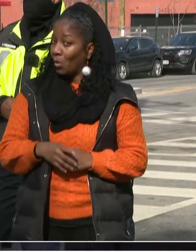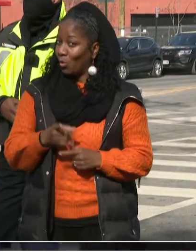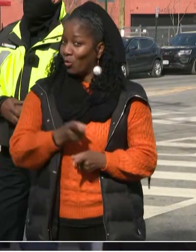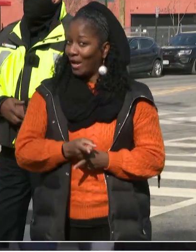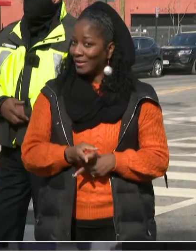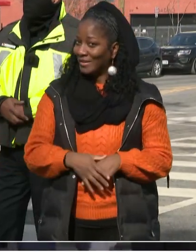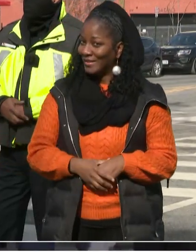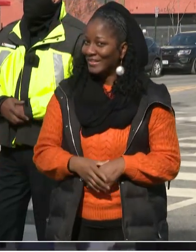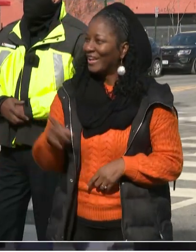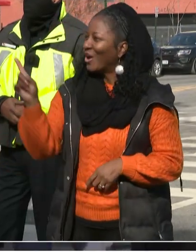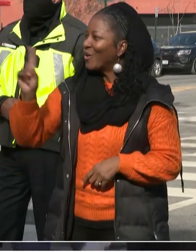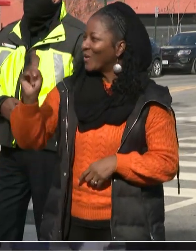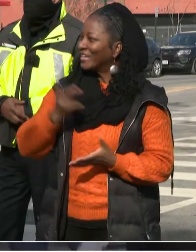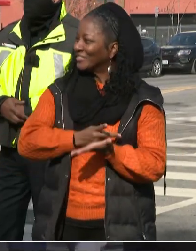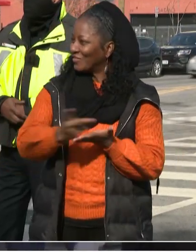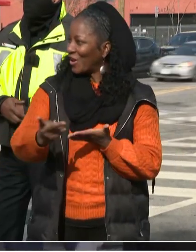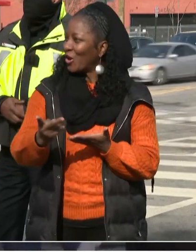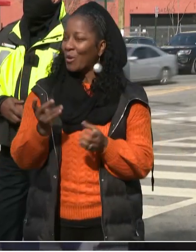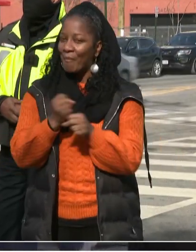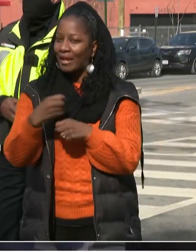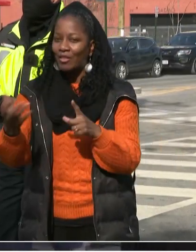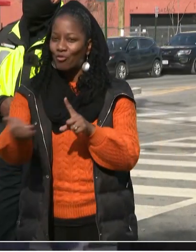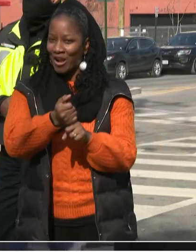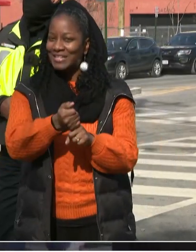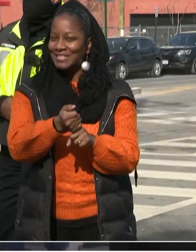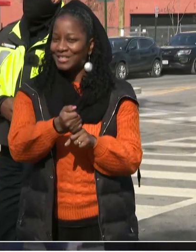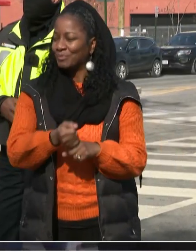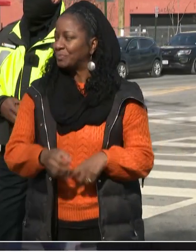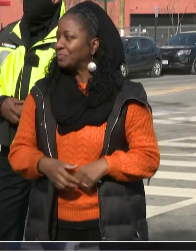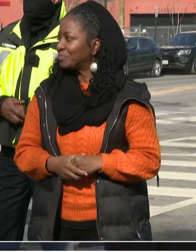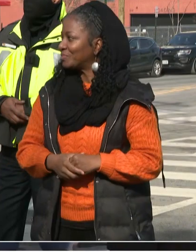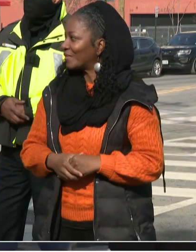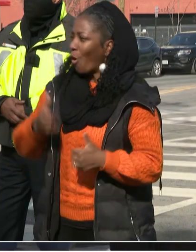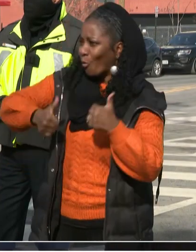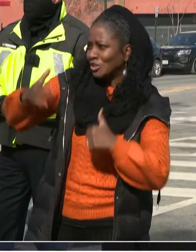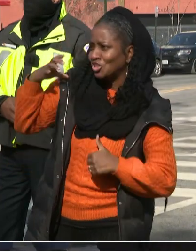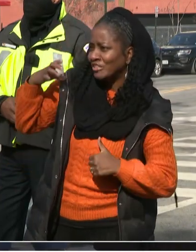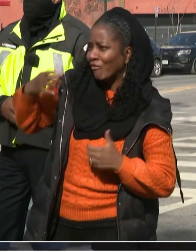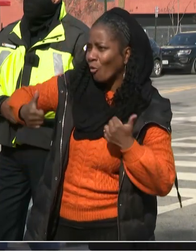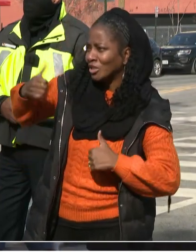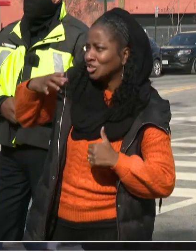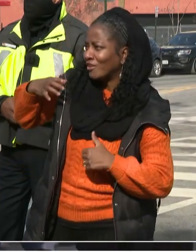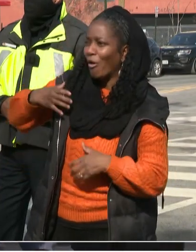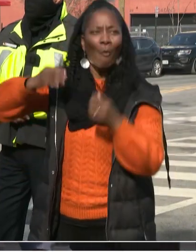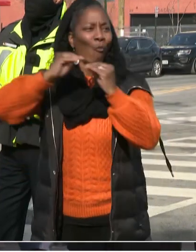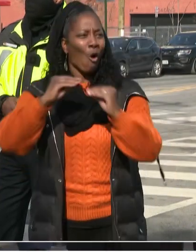Where's the failure? You're making the arrests. Which chief? Which chief? Four